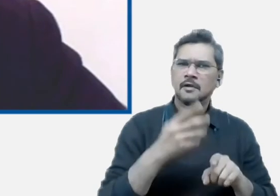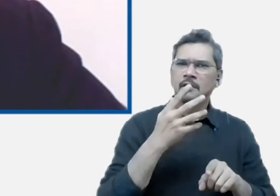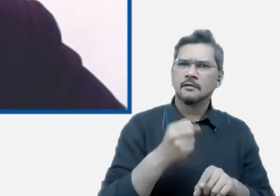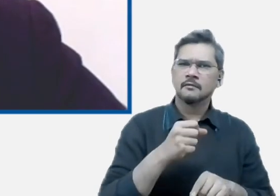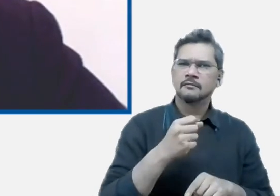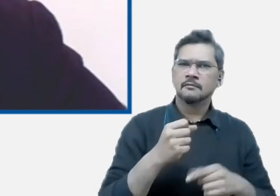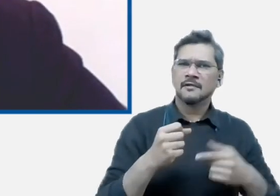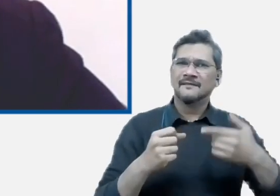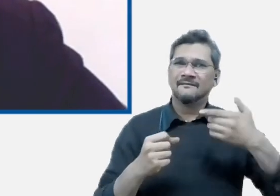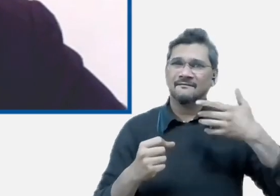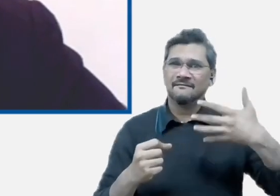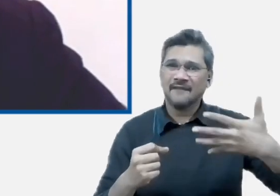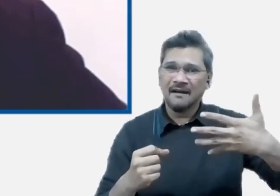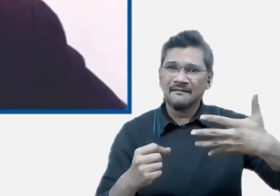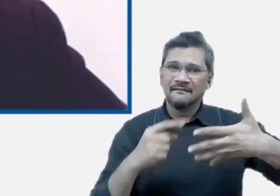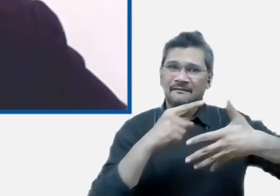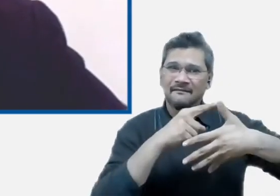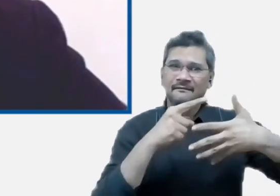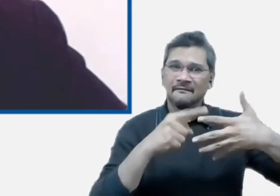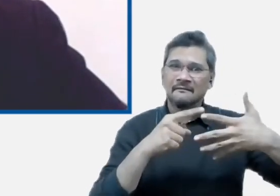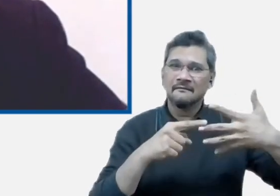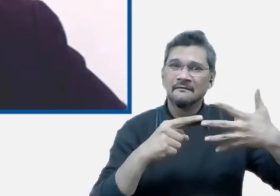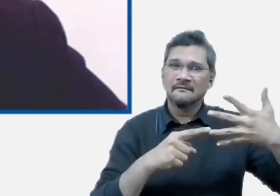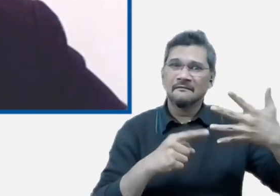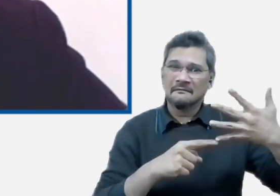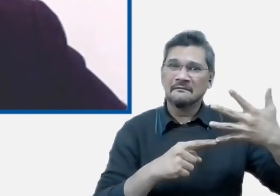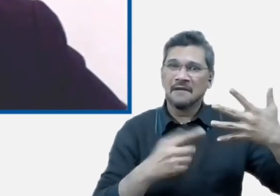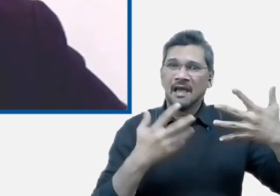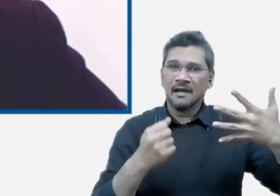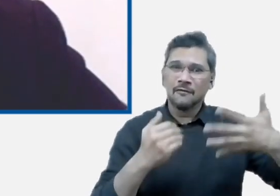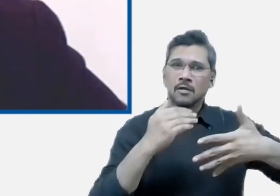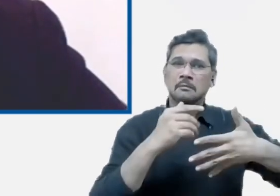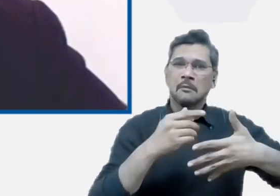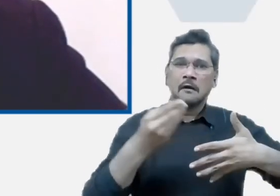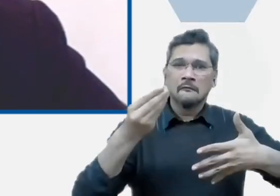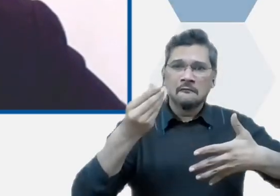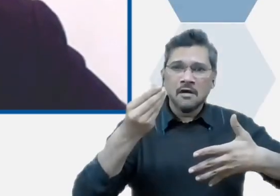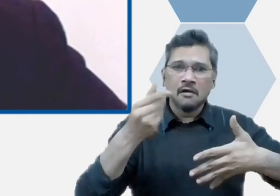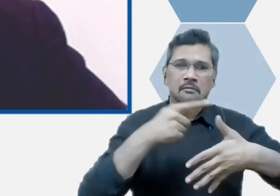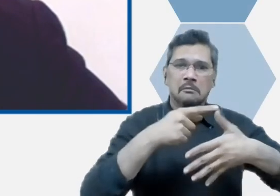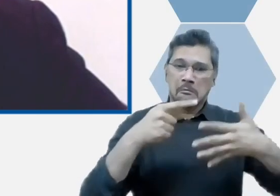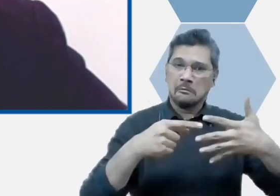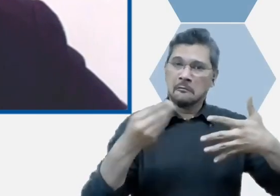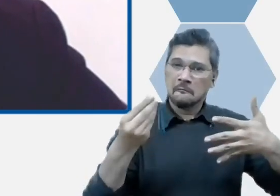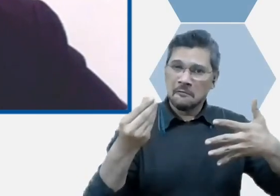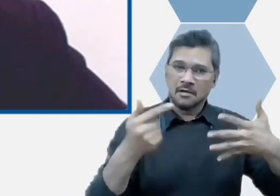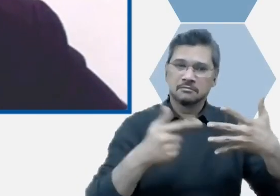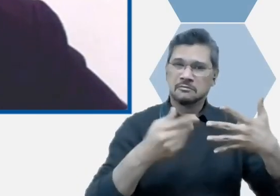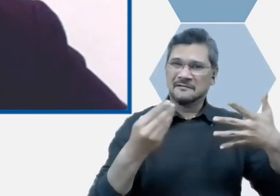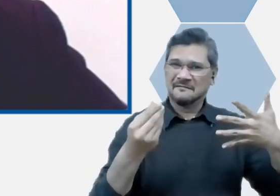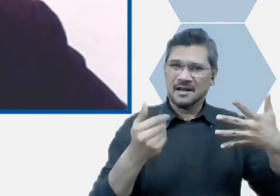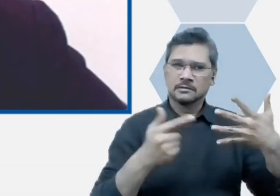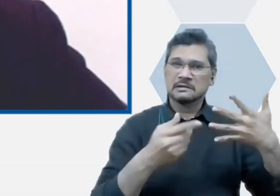we could combine them to one article, I think that would be much appreciated, and that can reduce significantly